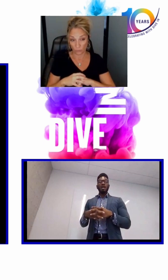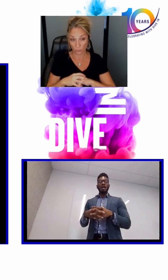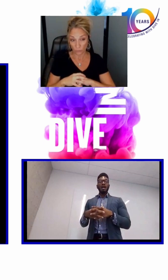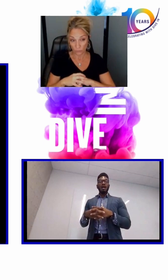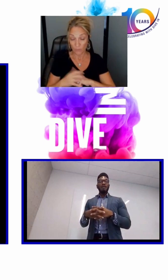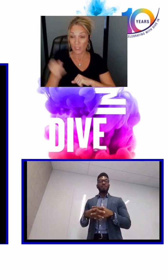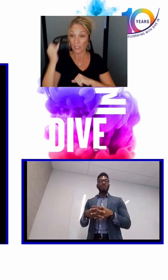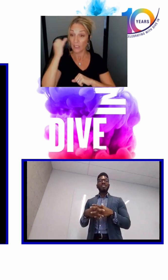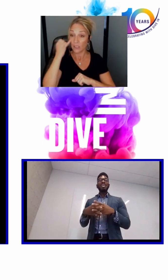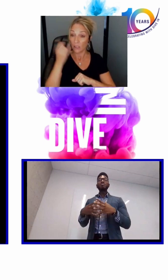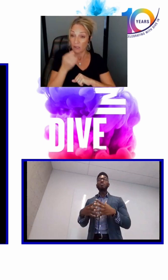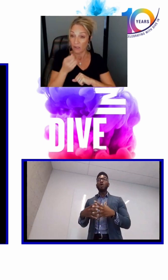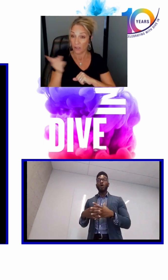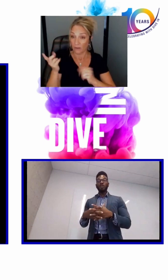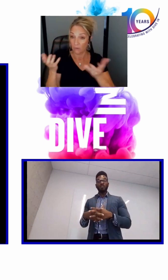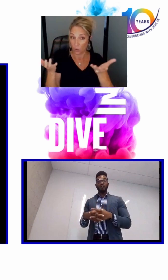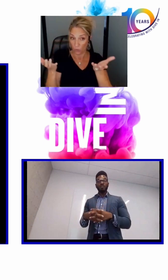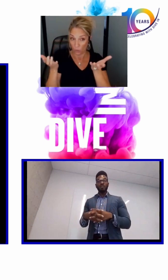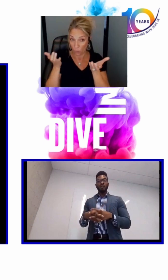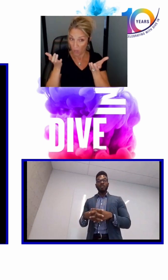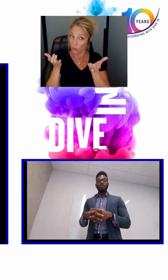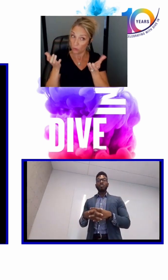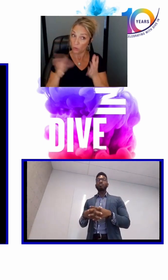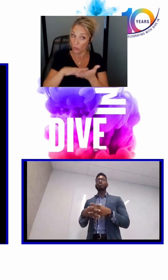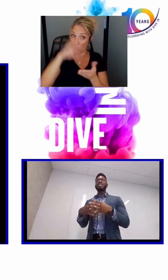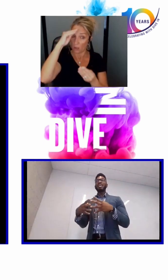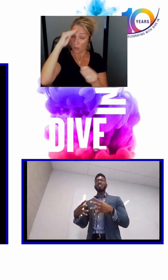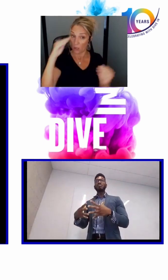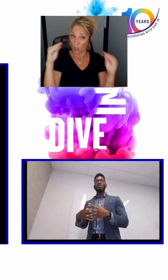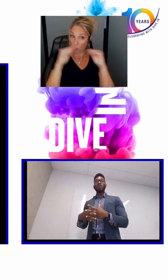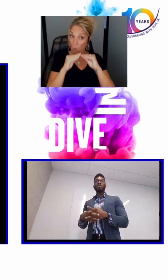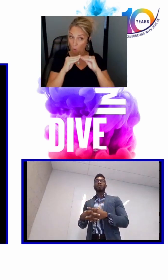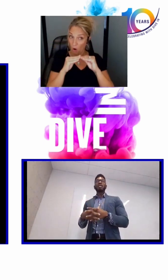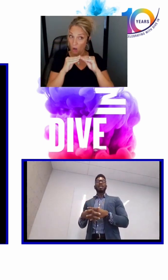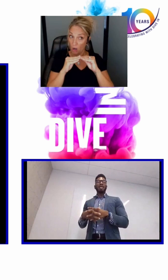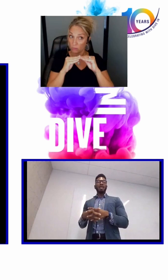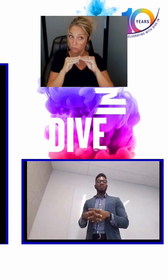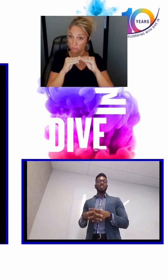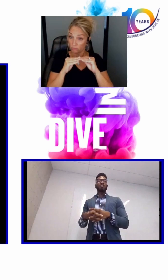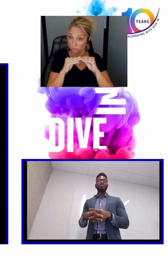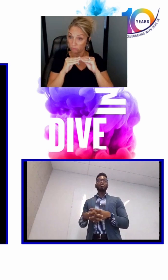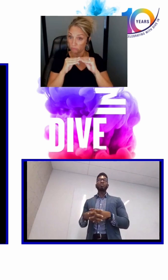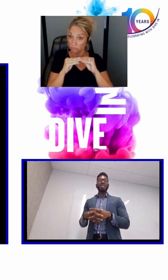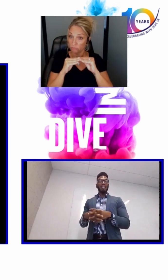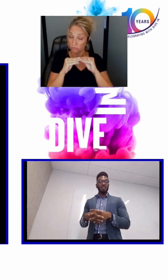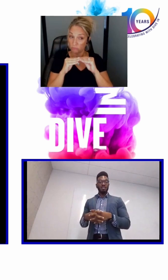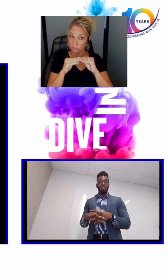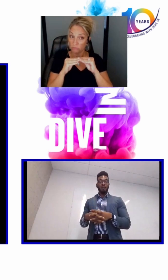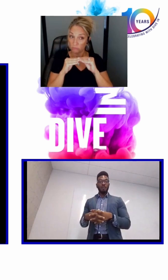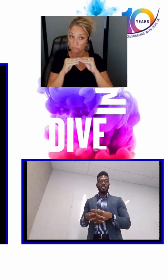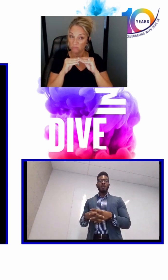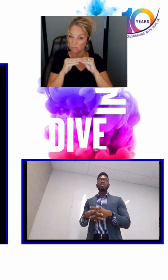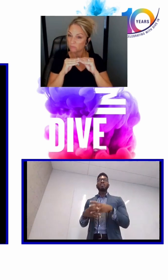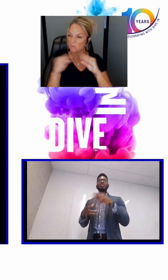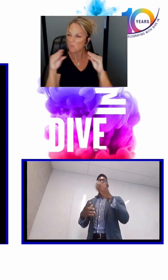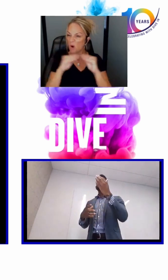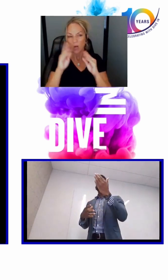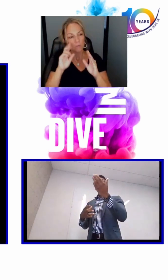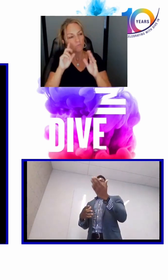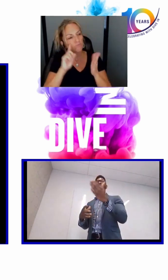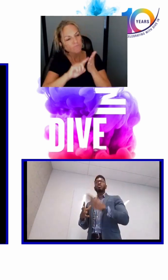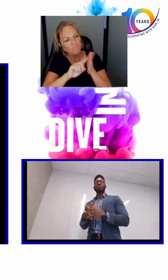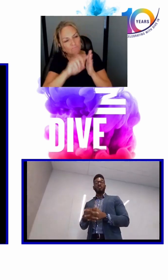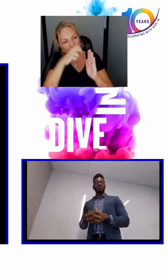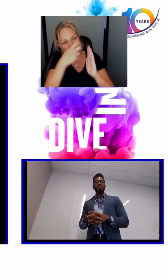to learn more, you want to get more into ASL. These